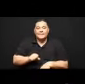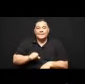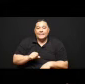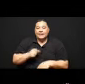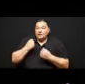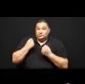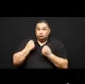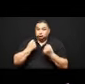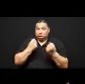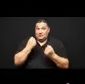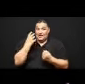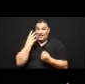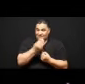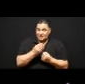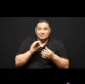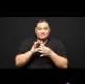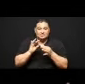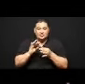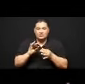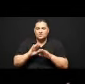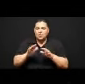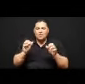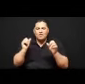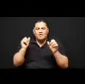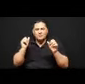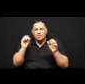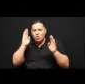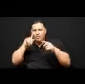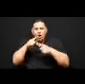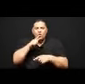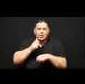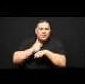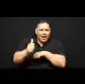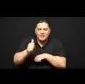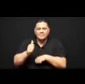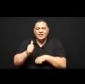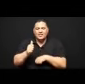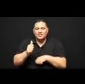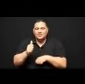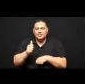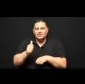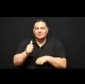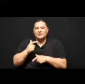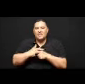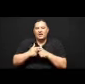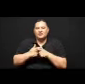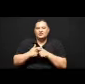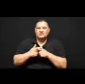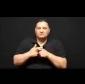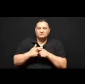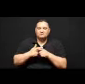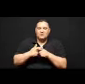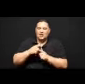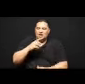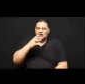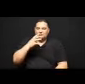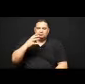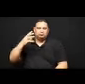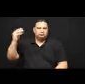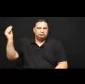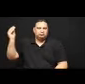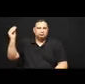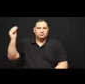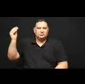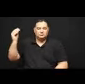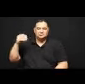said, "Do not fight over who to blame." And then he stepped into a stroke under the slender shadows of the Vegas